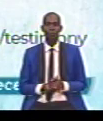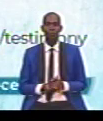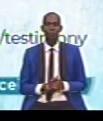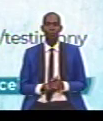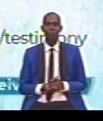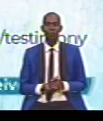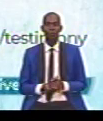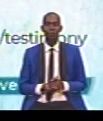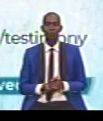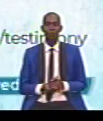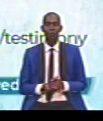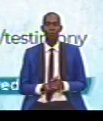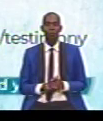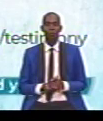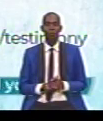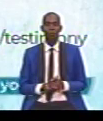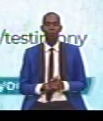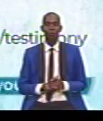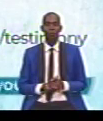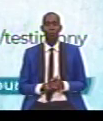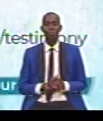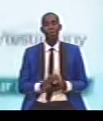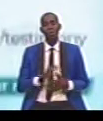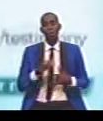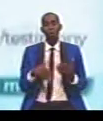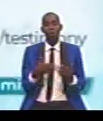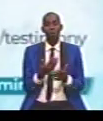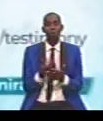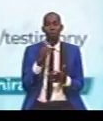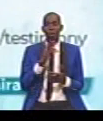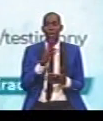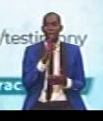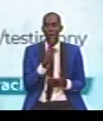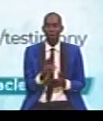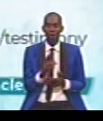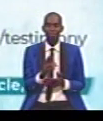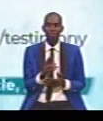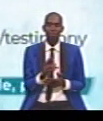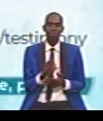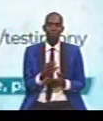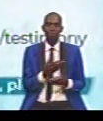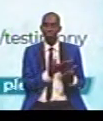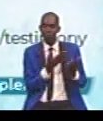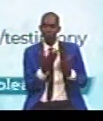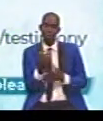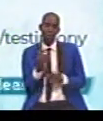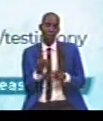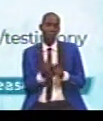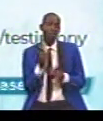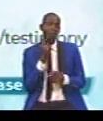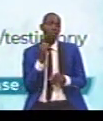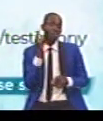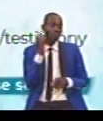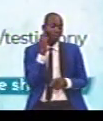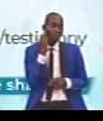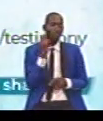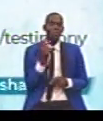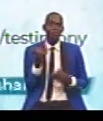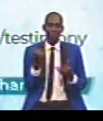Our just, if you brought anybody who is deaf or dumb, test them, because now they can hear and they can